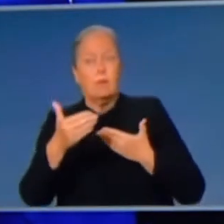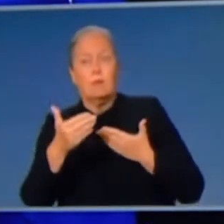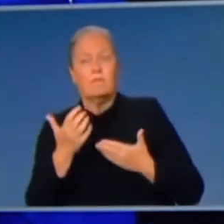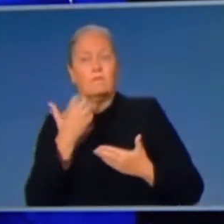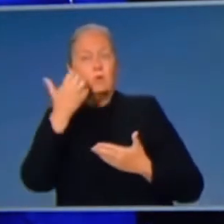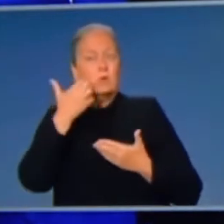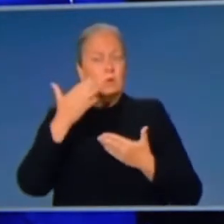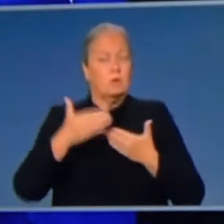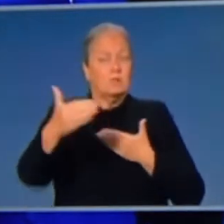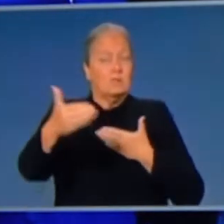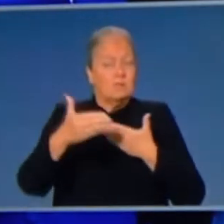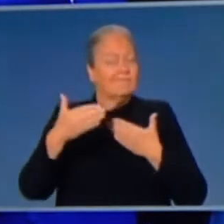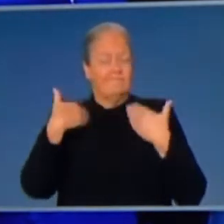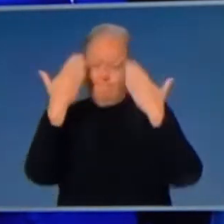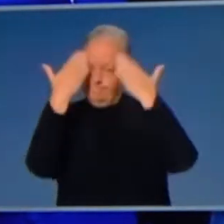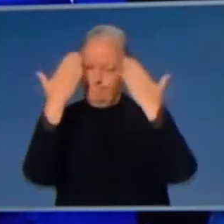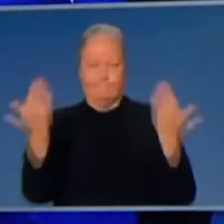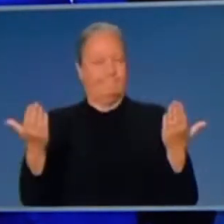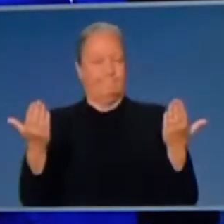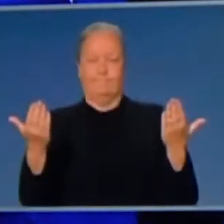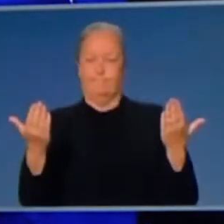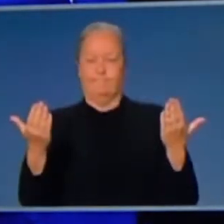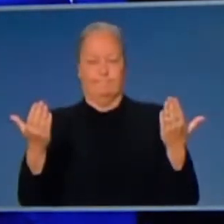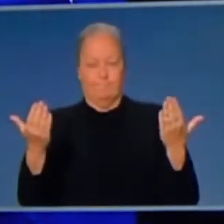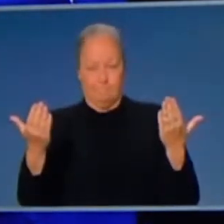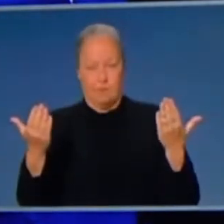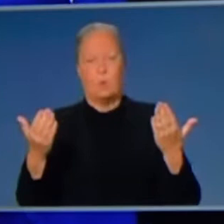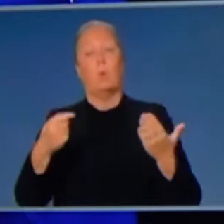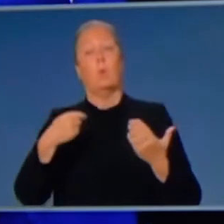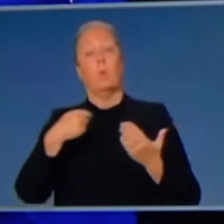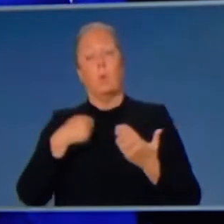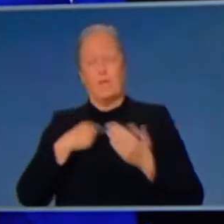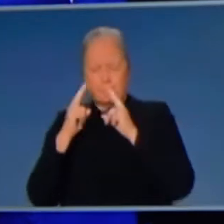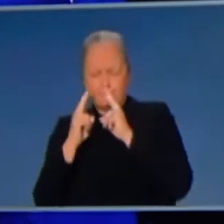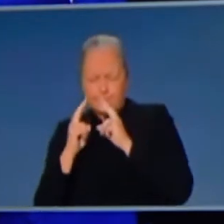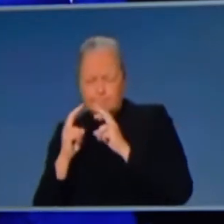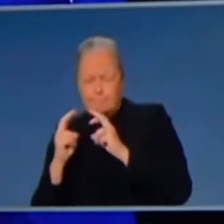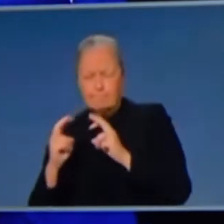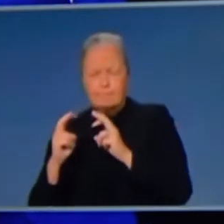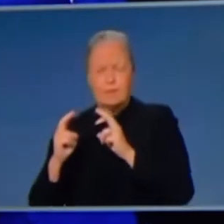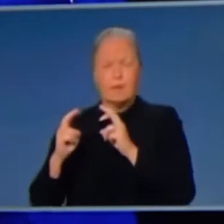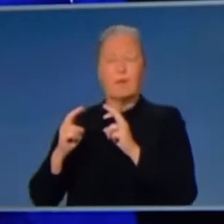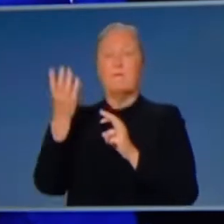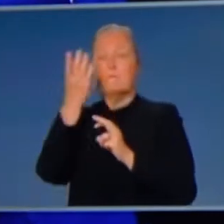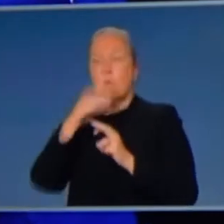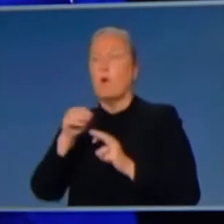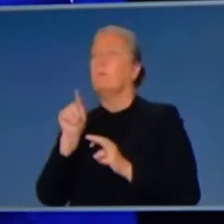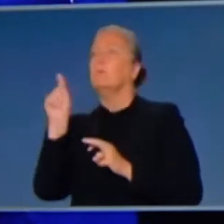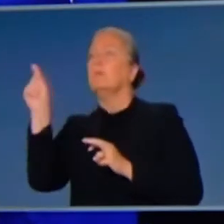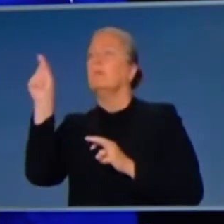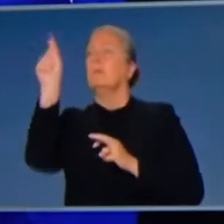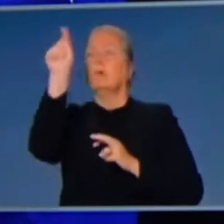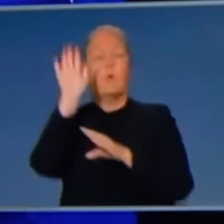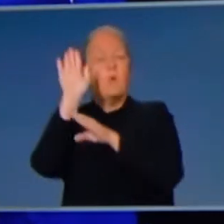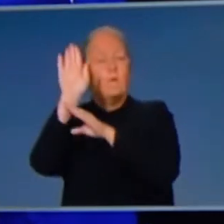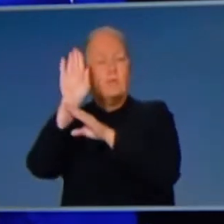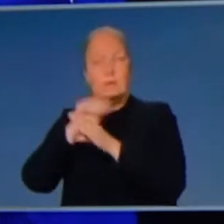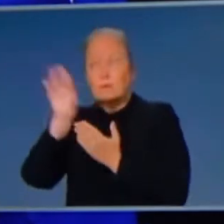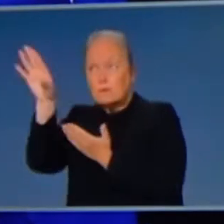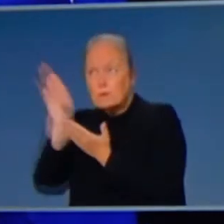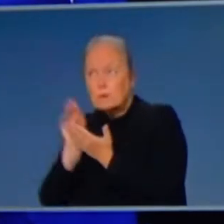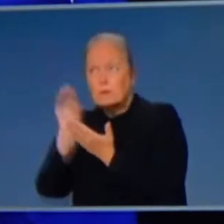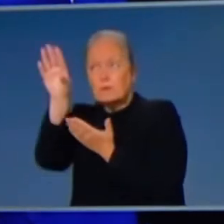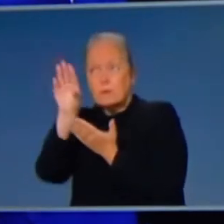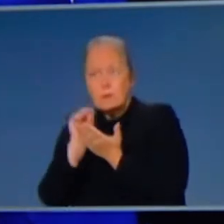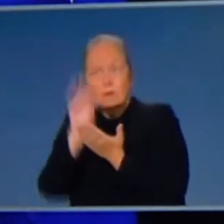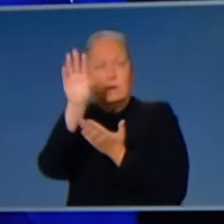The modelling work is based on international data. The early work that we had, that I shared with Professor Kelly